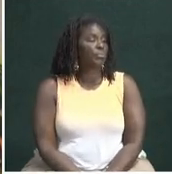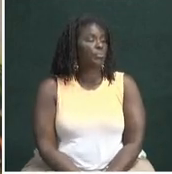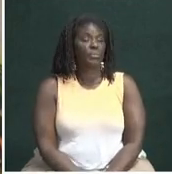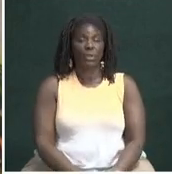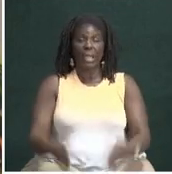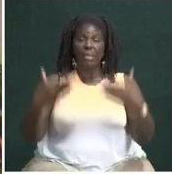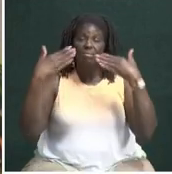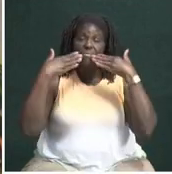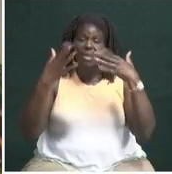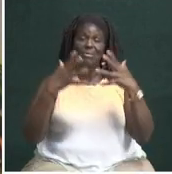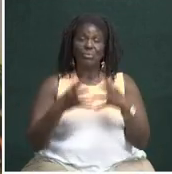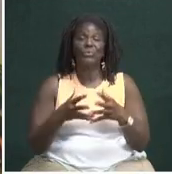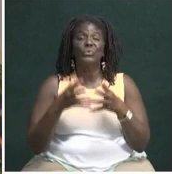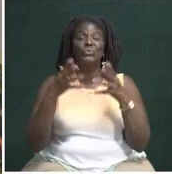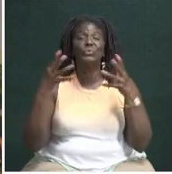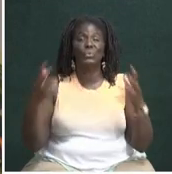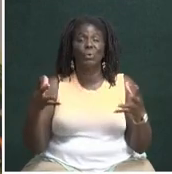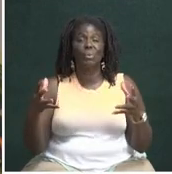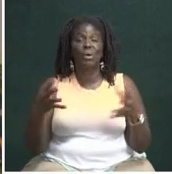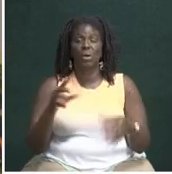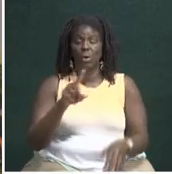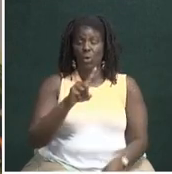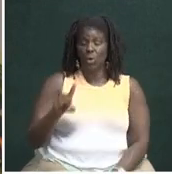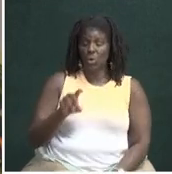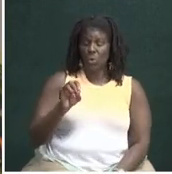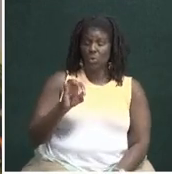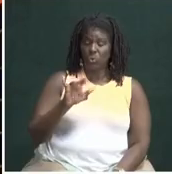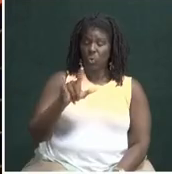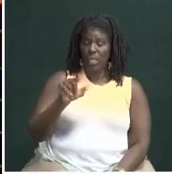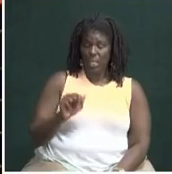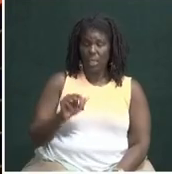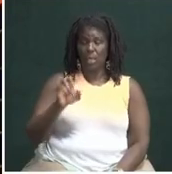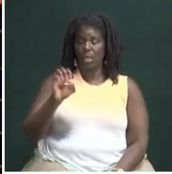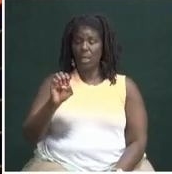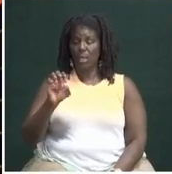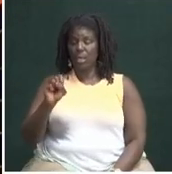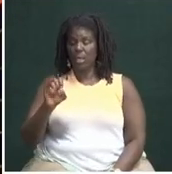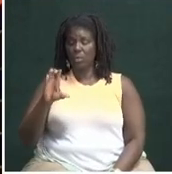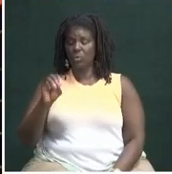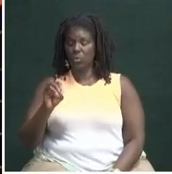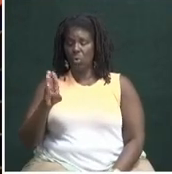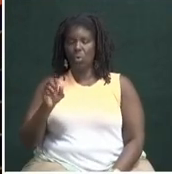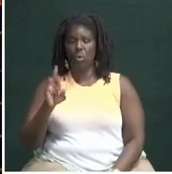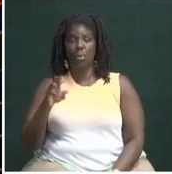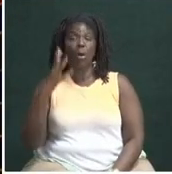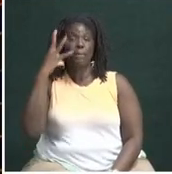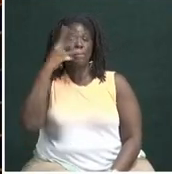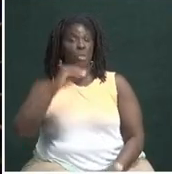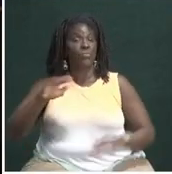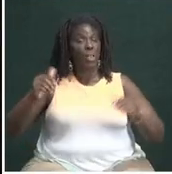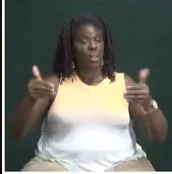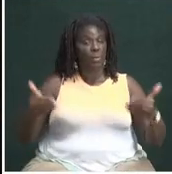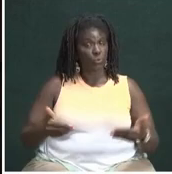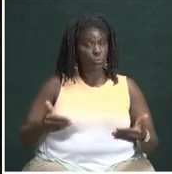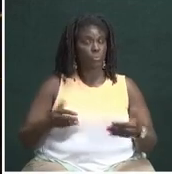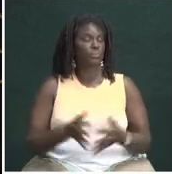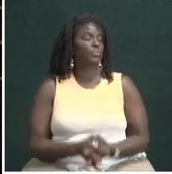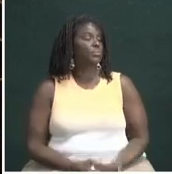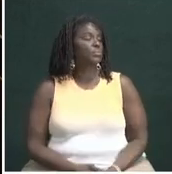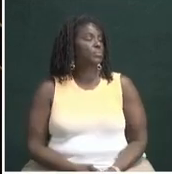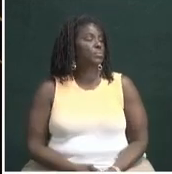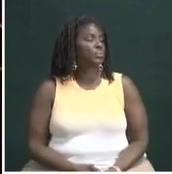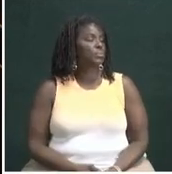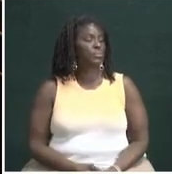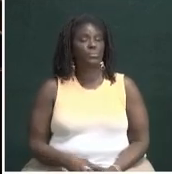Thank you so much, Zoila Escobar. That was a beautiful introduction. And we